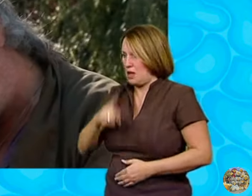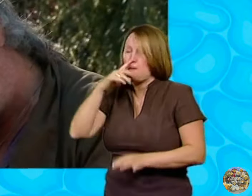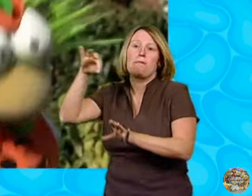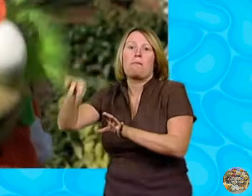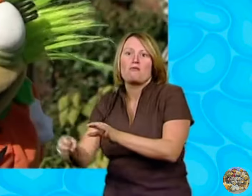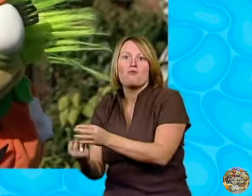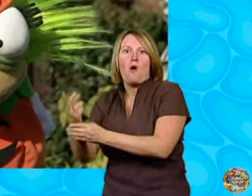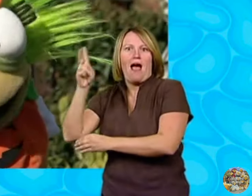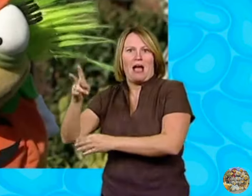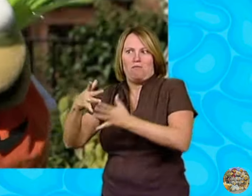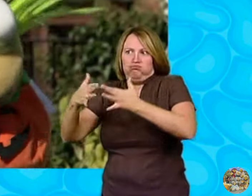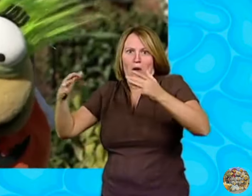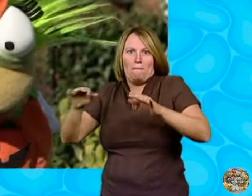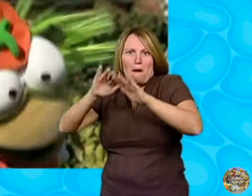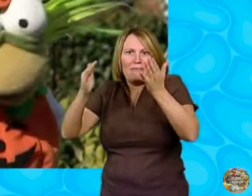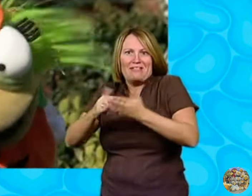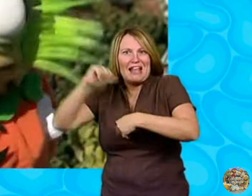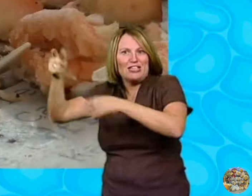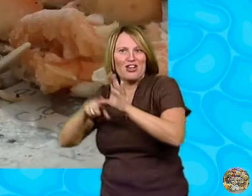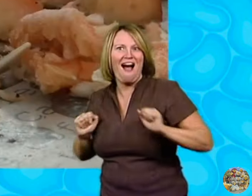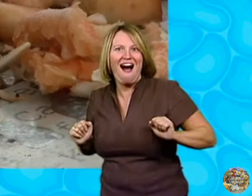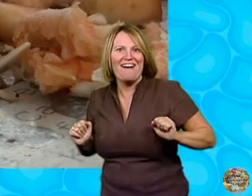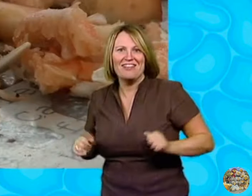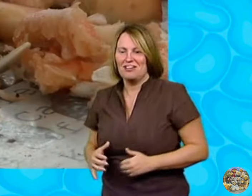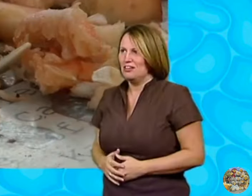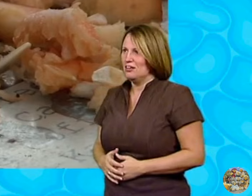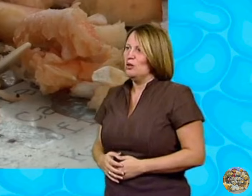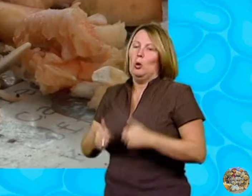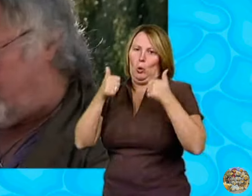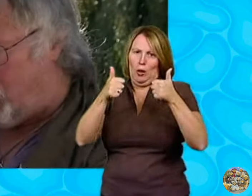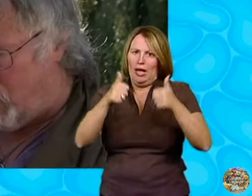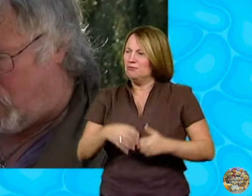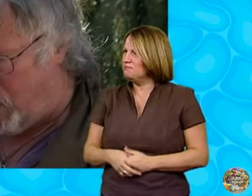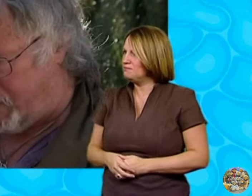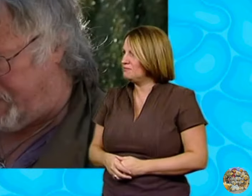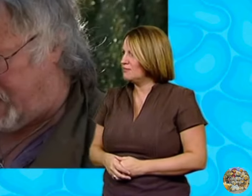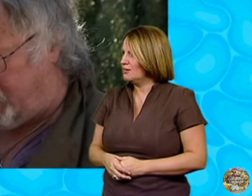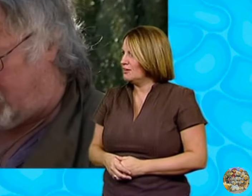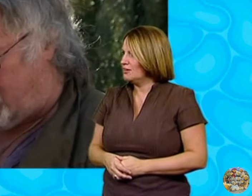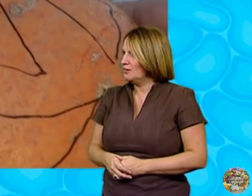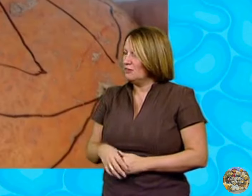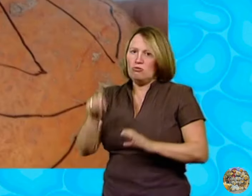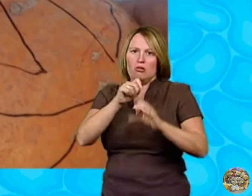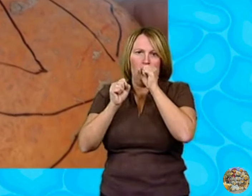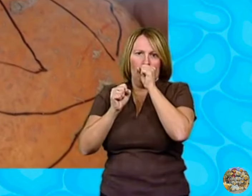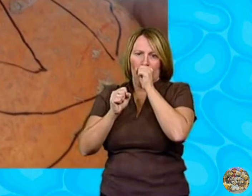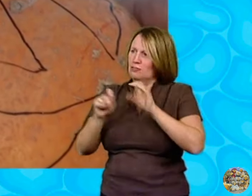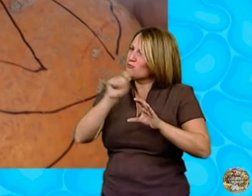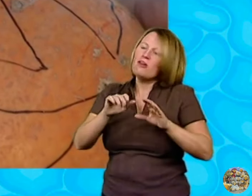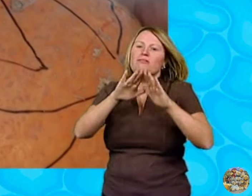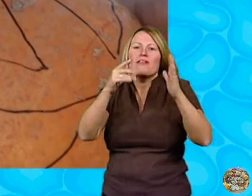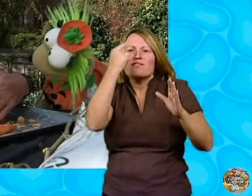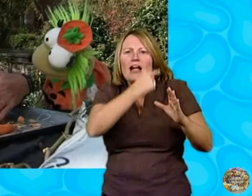and grow lots more pumpkins for next year. And now I'm going to draw a face on here.